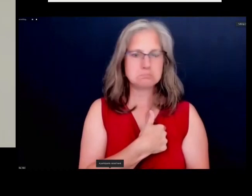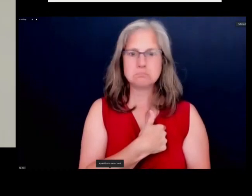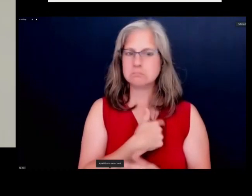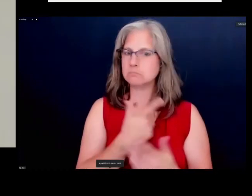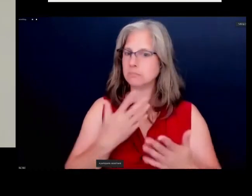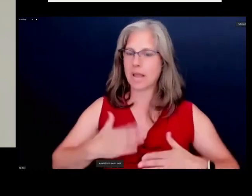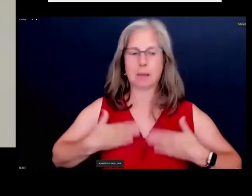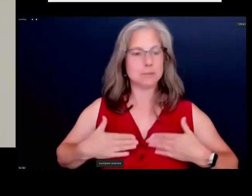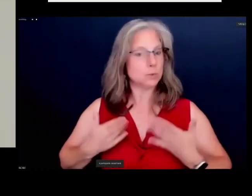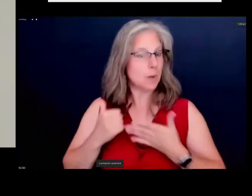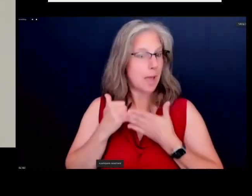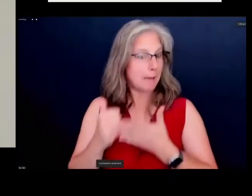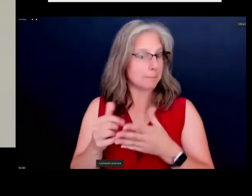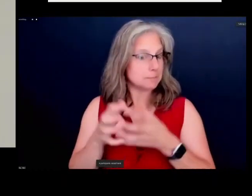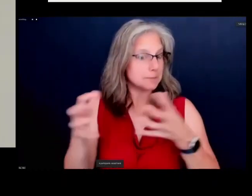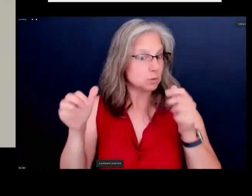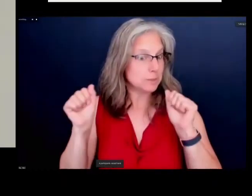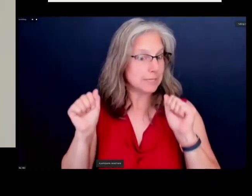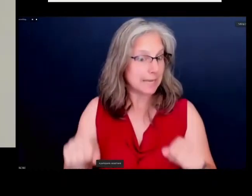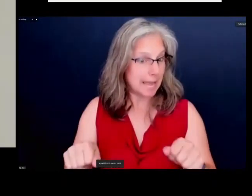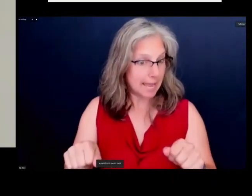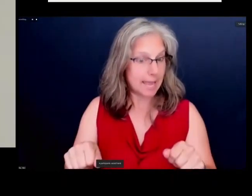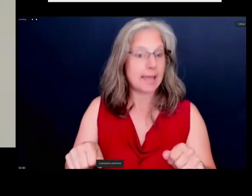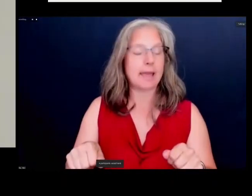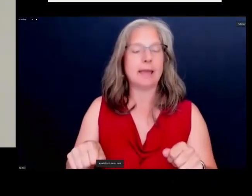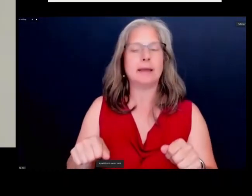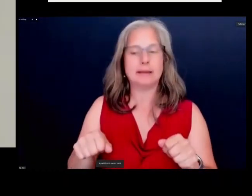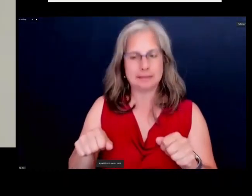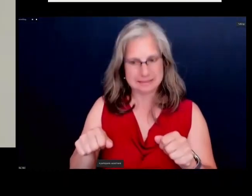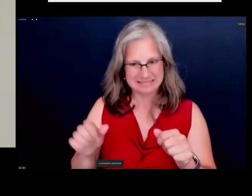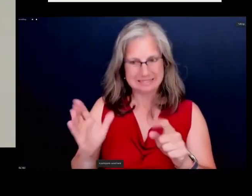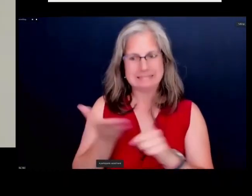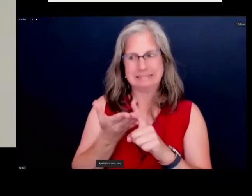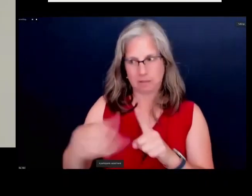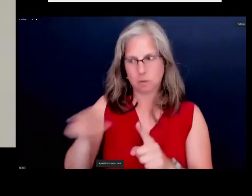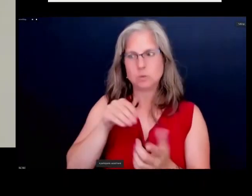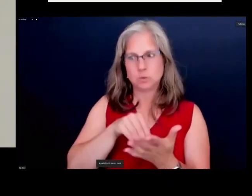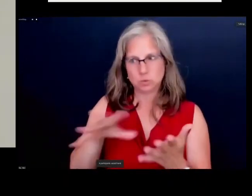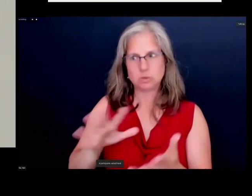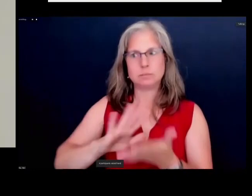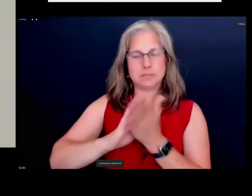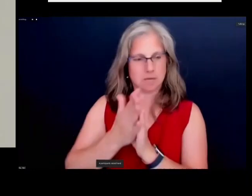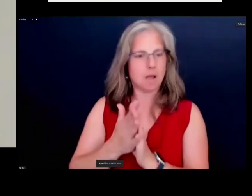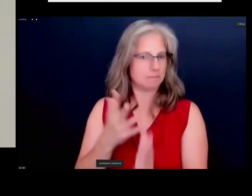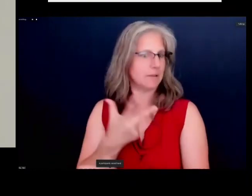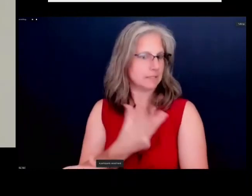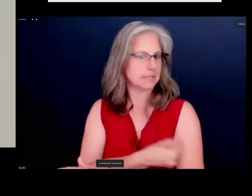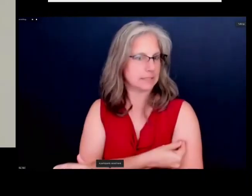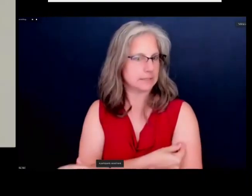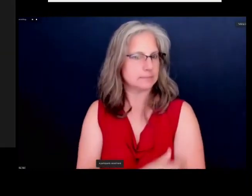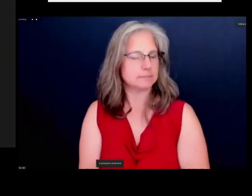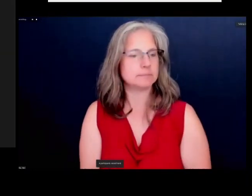to help as much as we can in getting the students vaccinated.